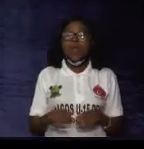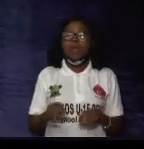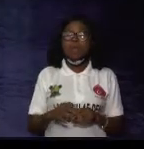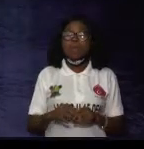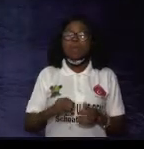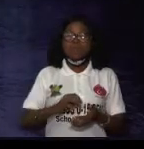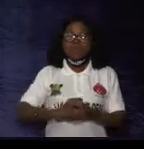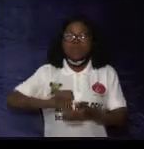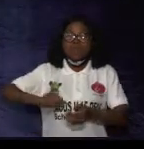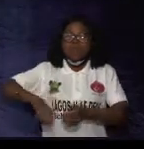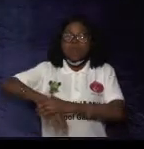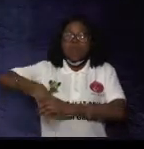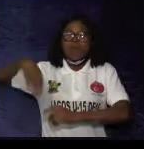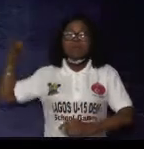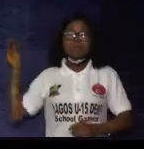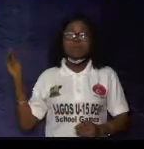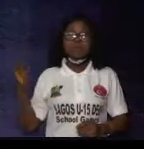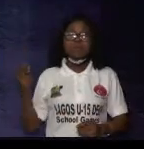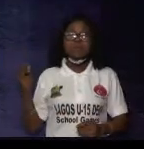Pull over.